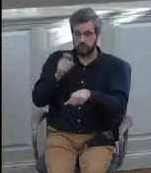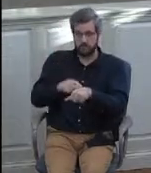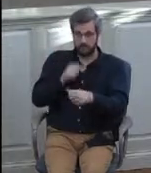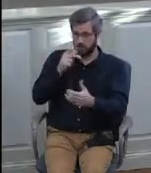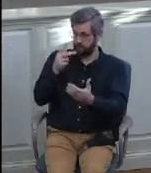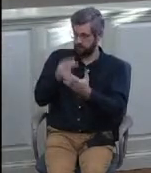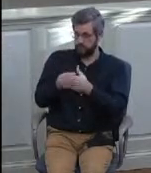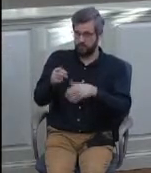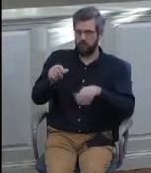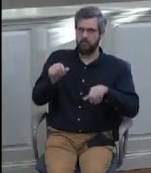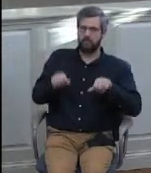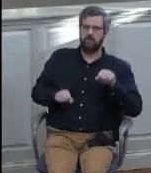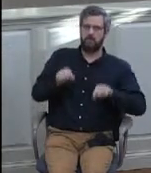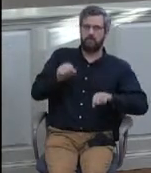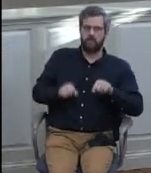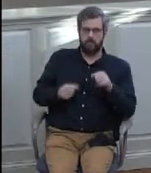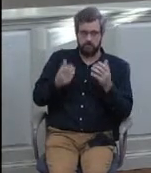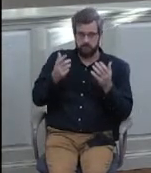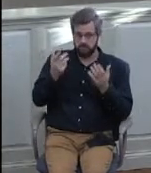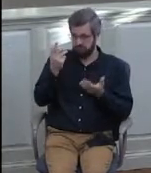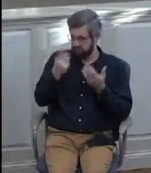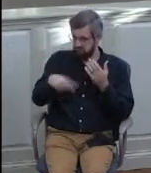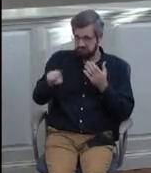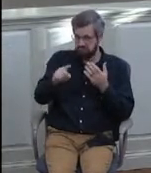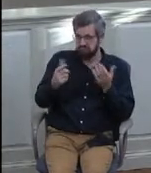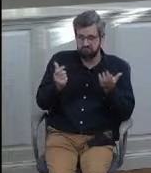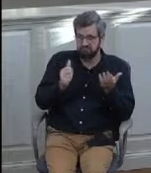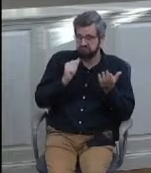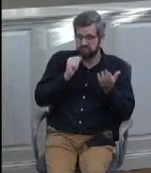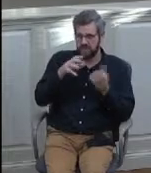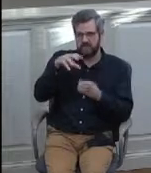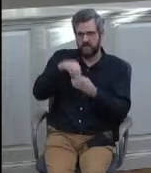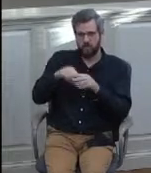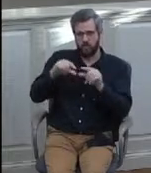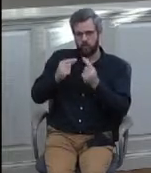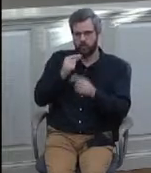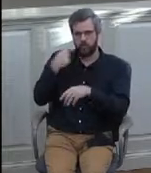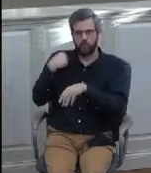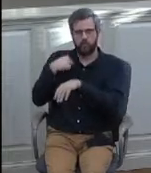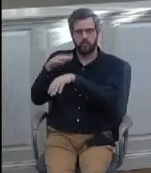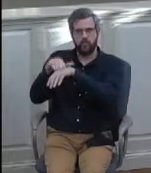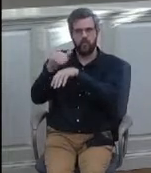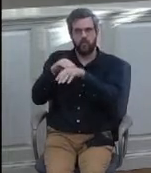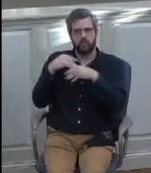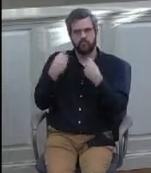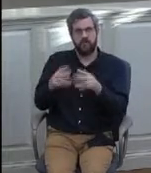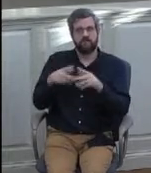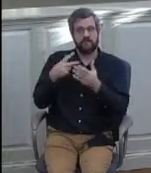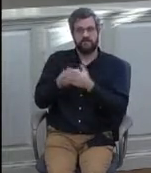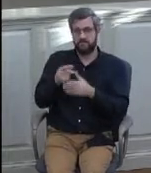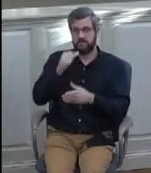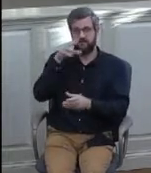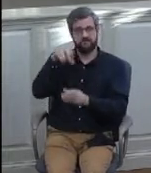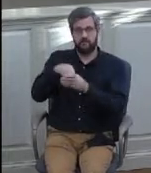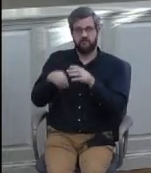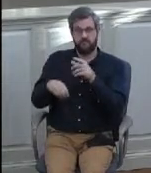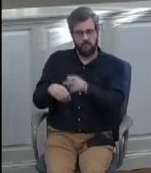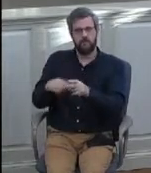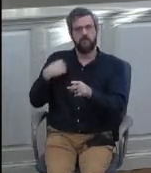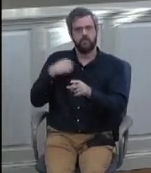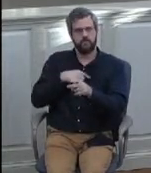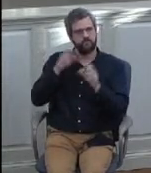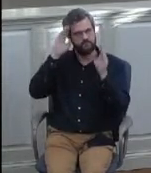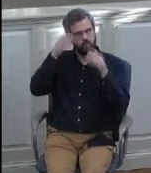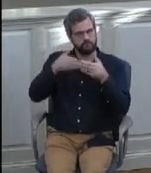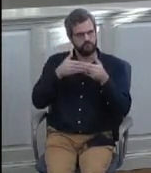some hesitancy, or they just weren't in the groups that got the vaccine or were going to get it. So that's something we're going to focus